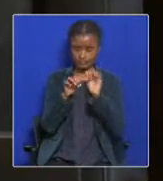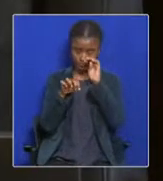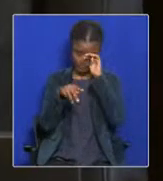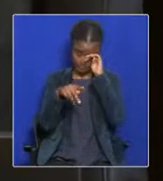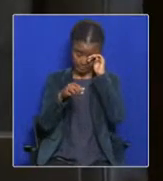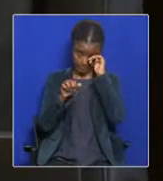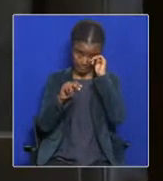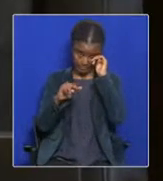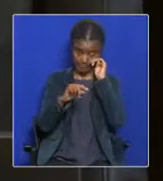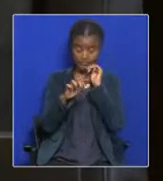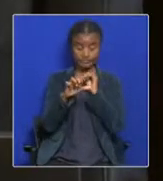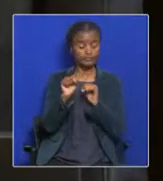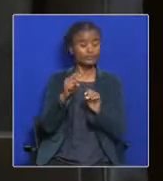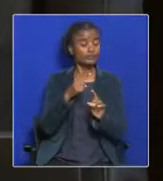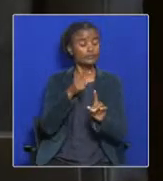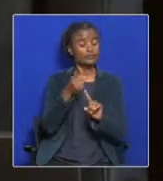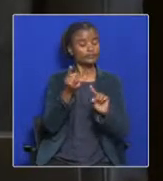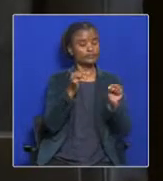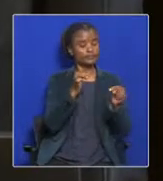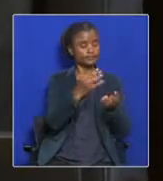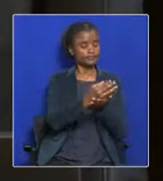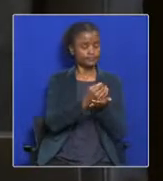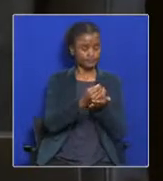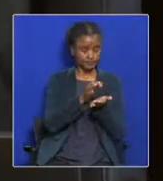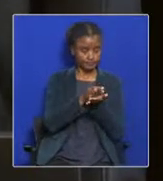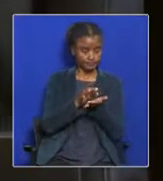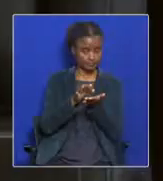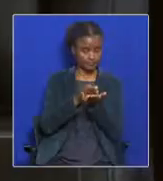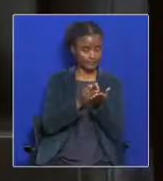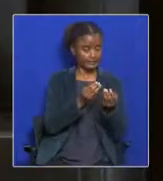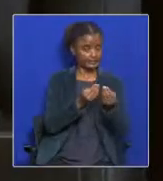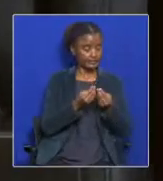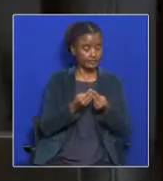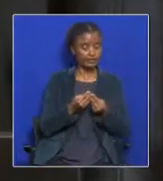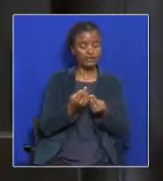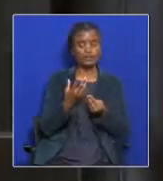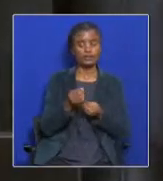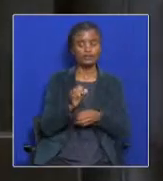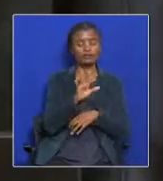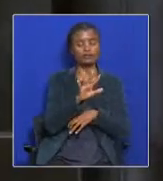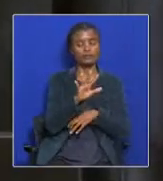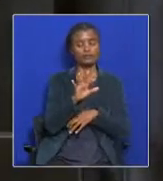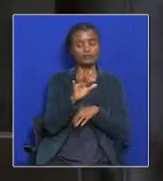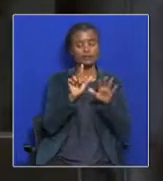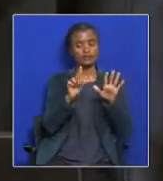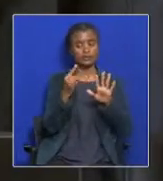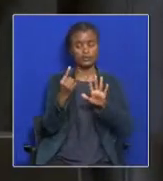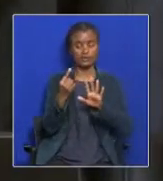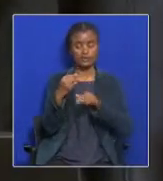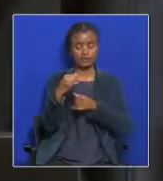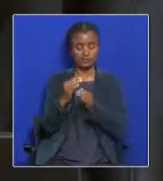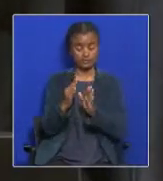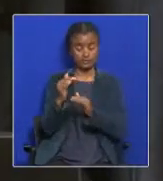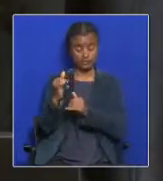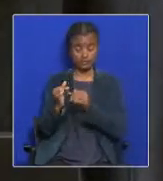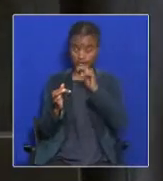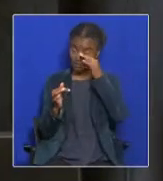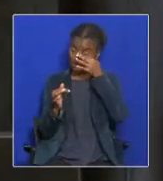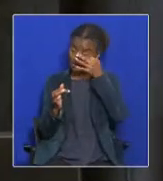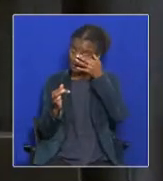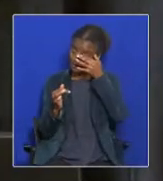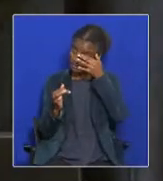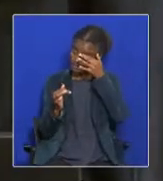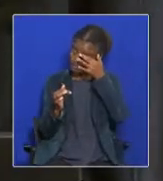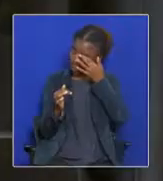541 bricks of suspected cocaine at this point. You don't know for